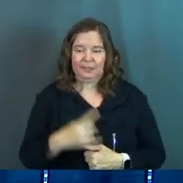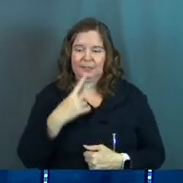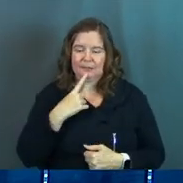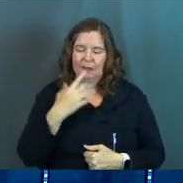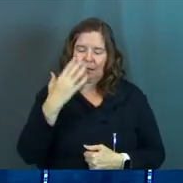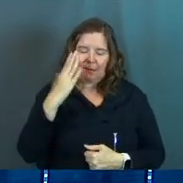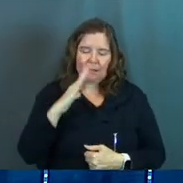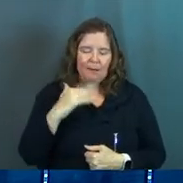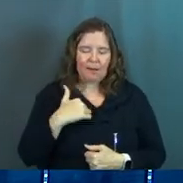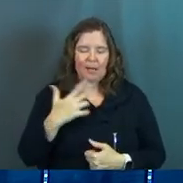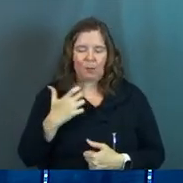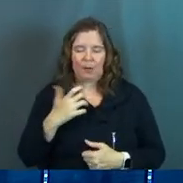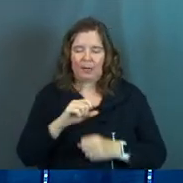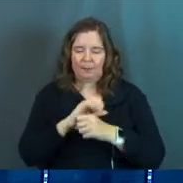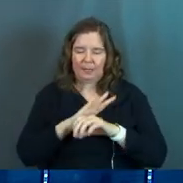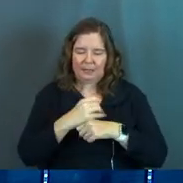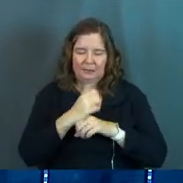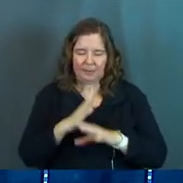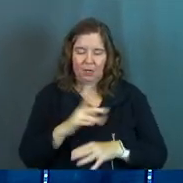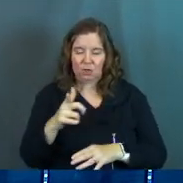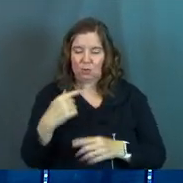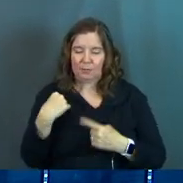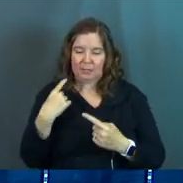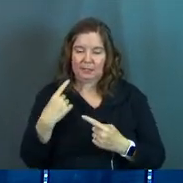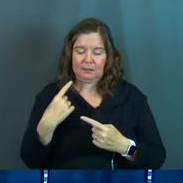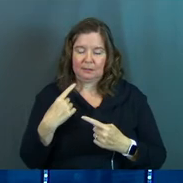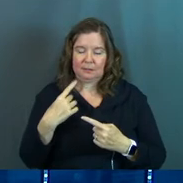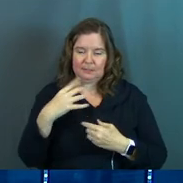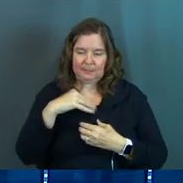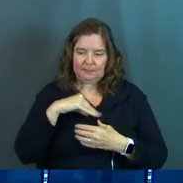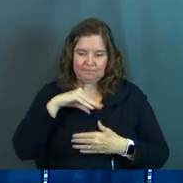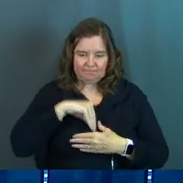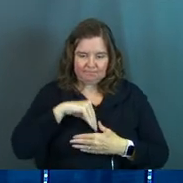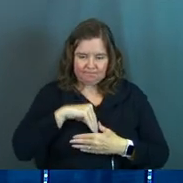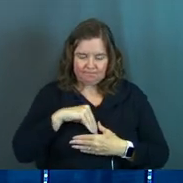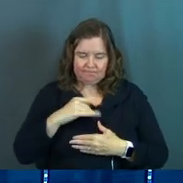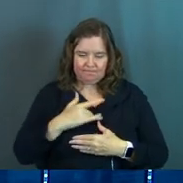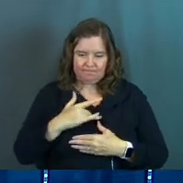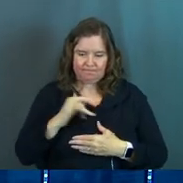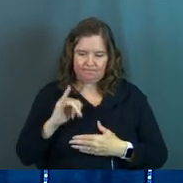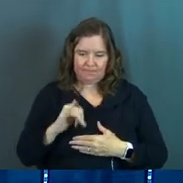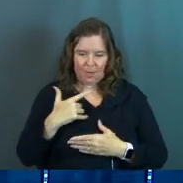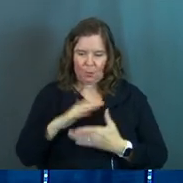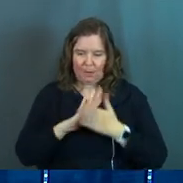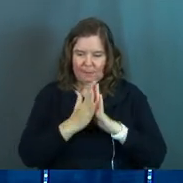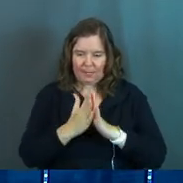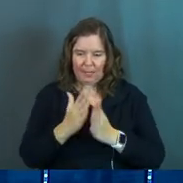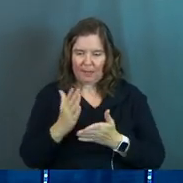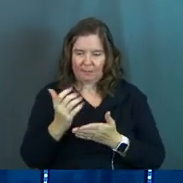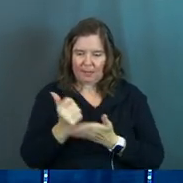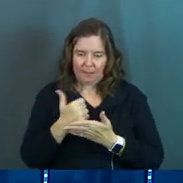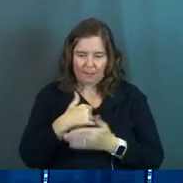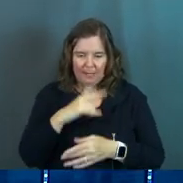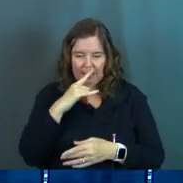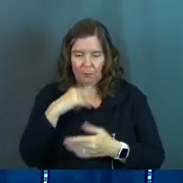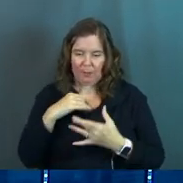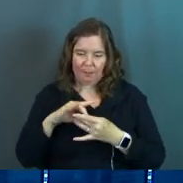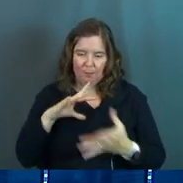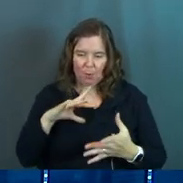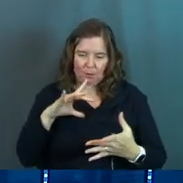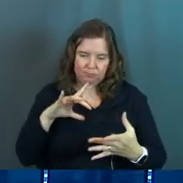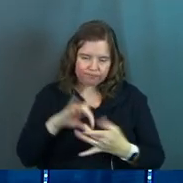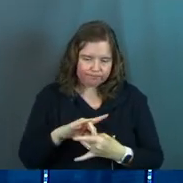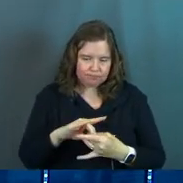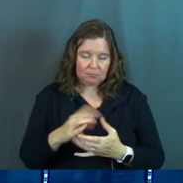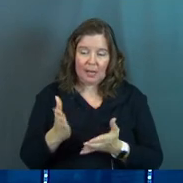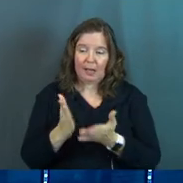say, God, I want to be a peacemaker. You've been stirring that in me. I want to be a peacemaker to my kids because we've been broken. I'd ask